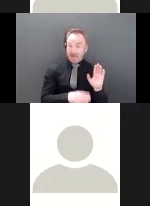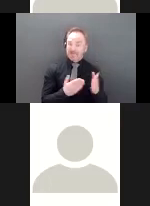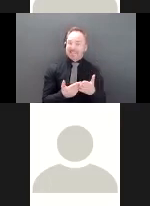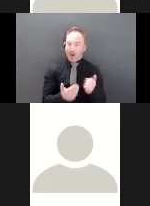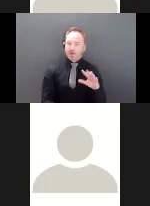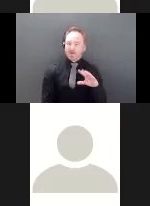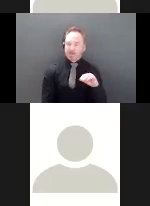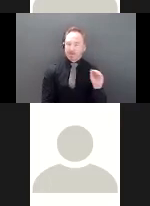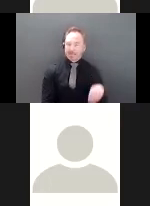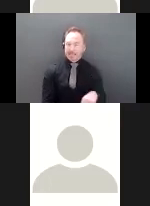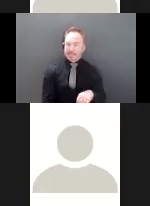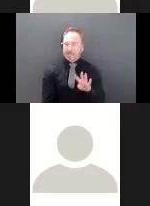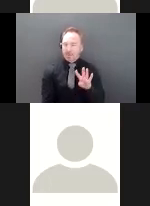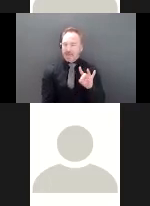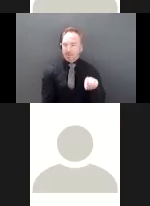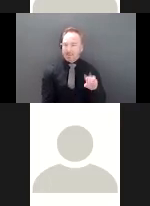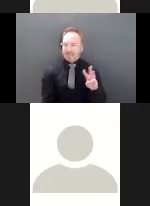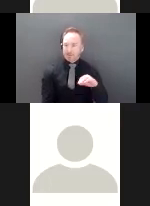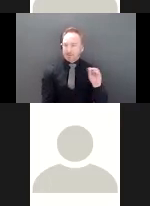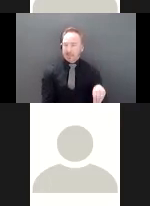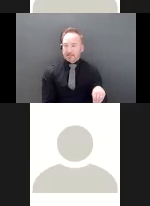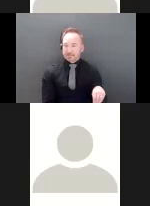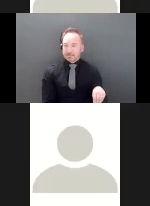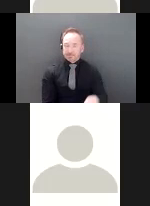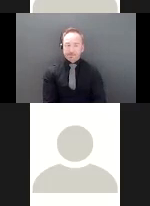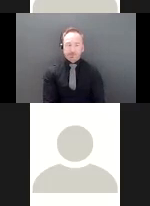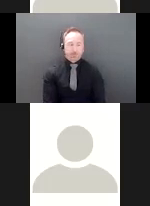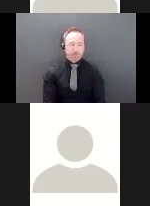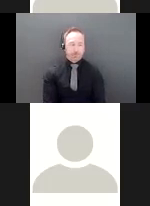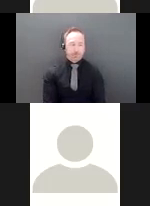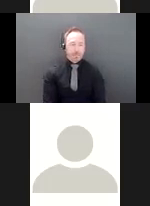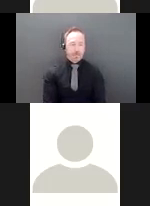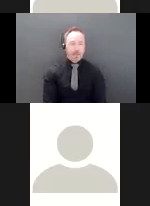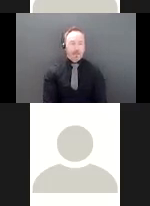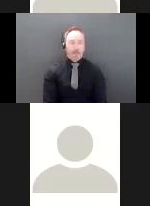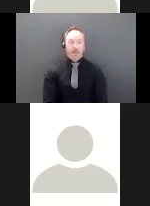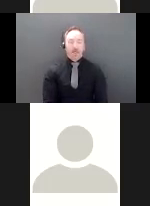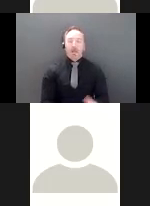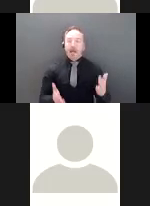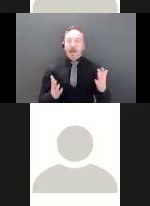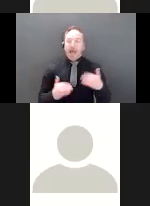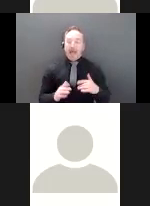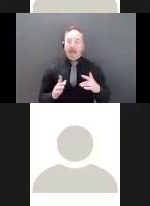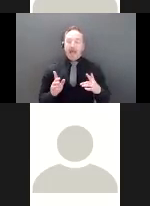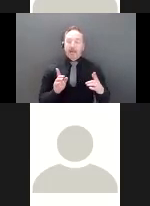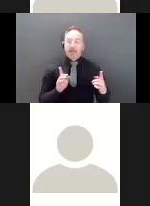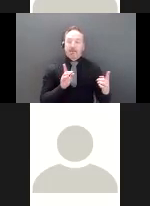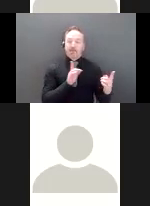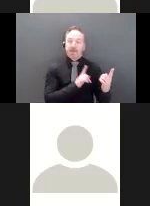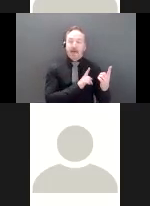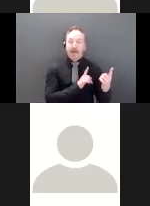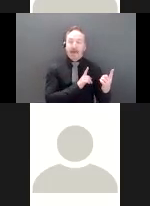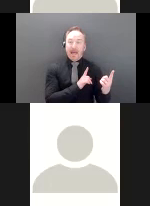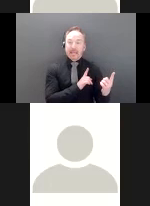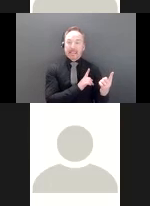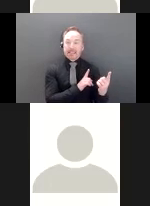annual femicide list last year. That's 48.6%. And when we look at,